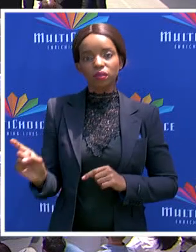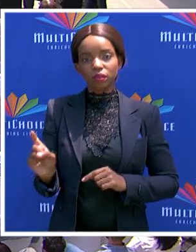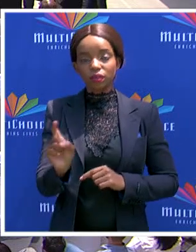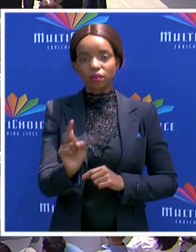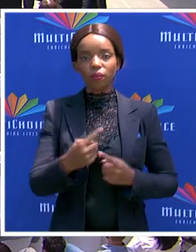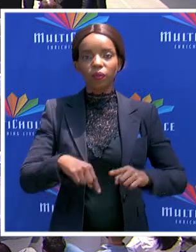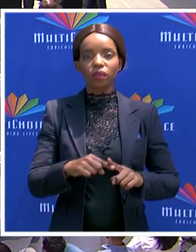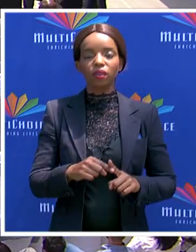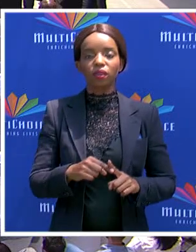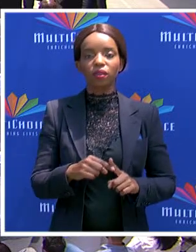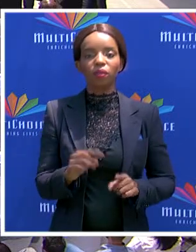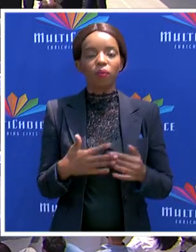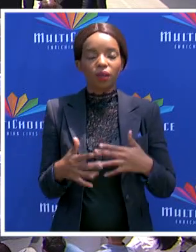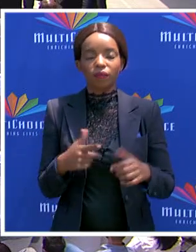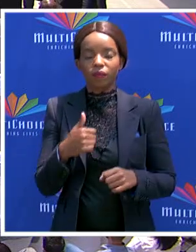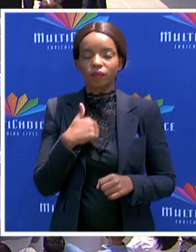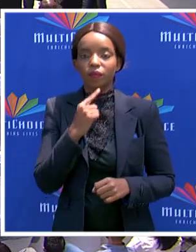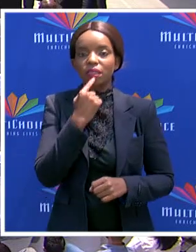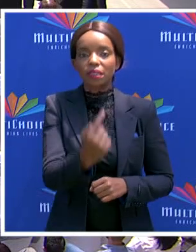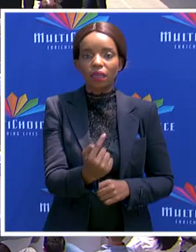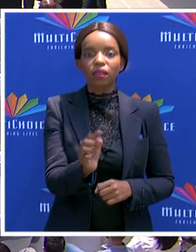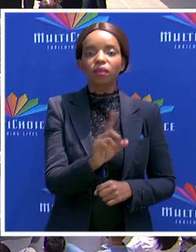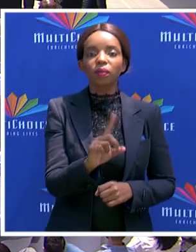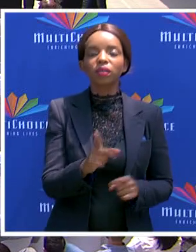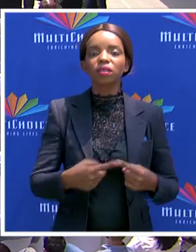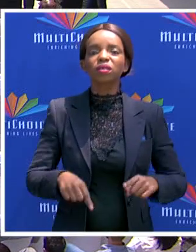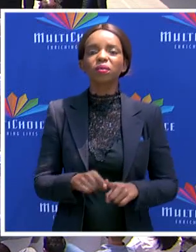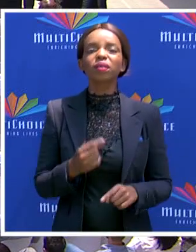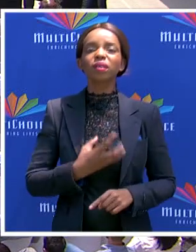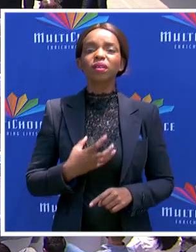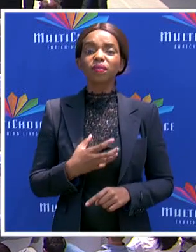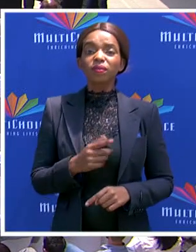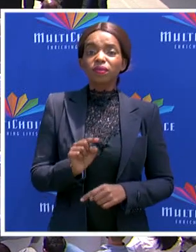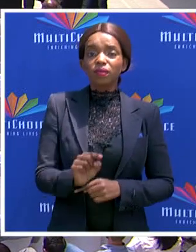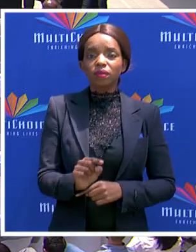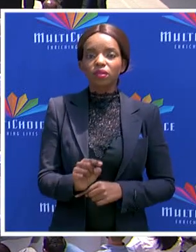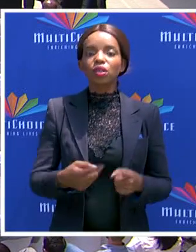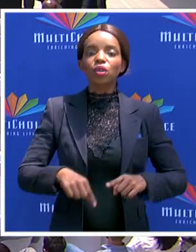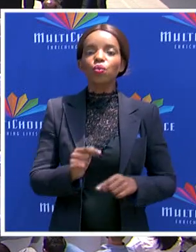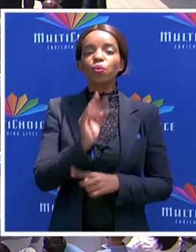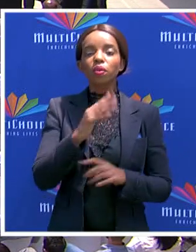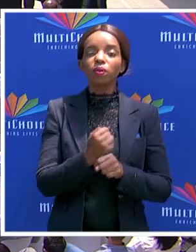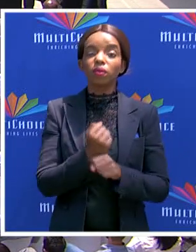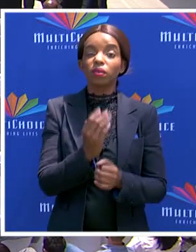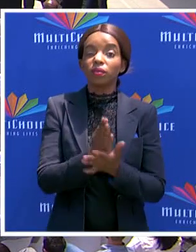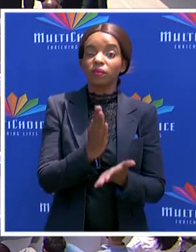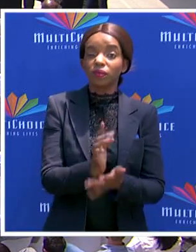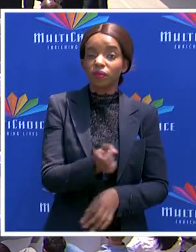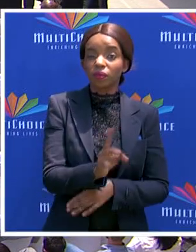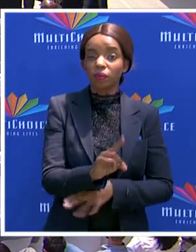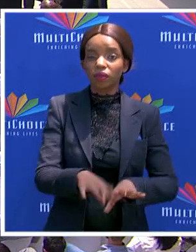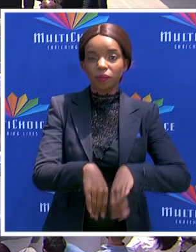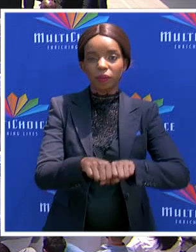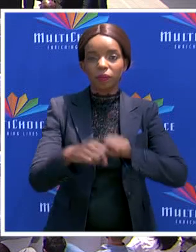But as I've said, rowing your own boat comes with big responsibility. And we will ensure that we carry this